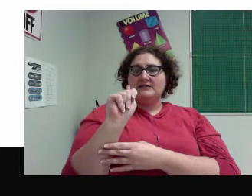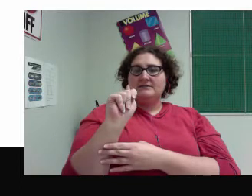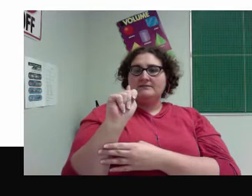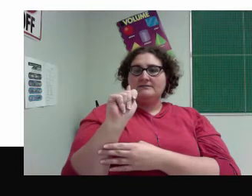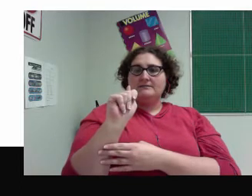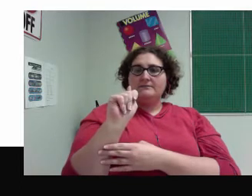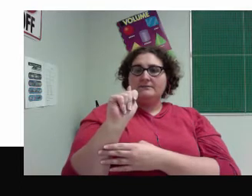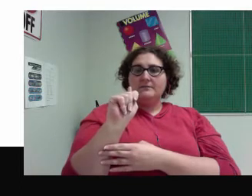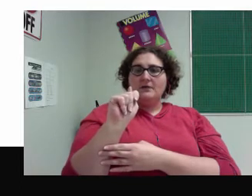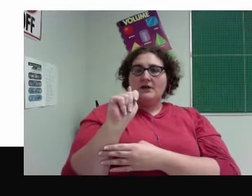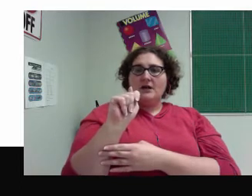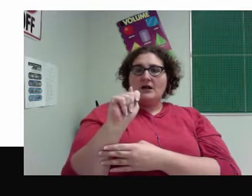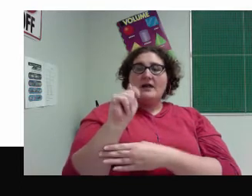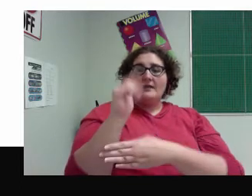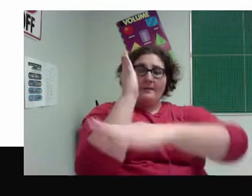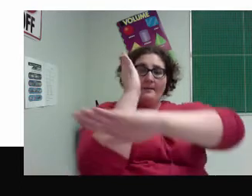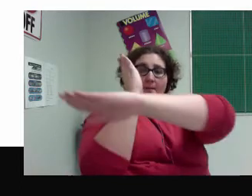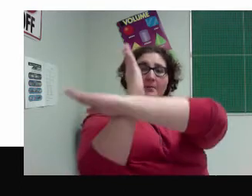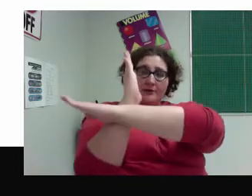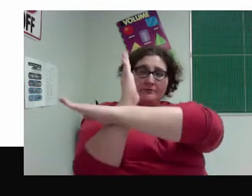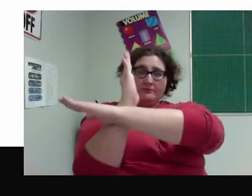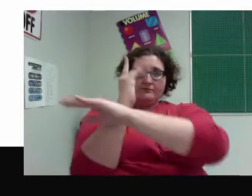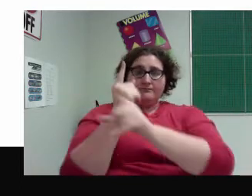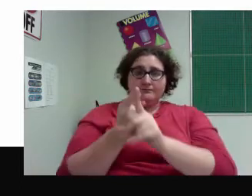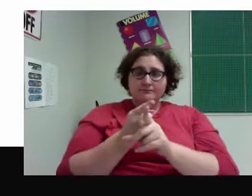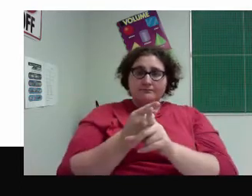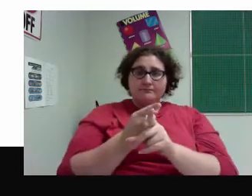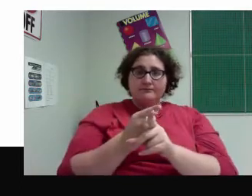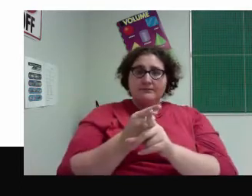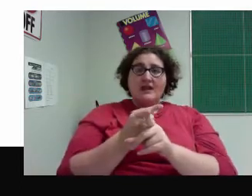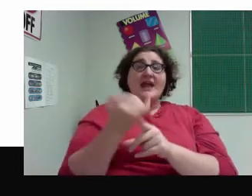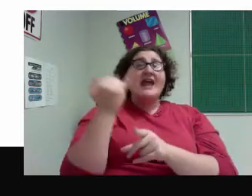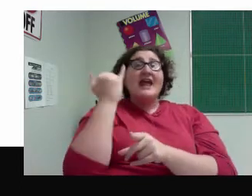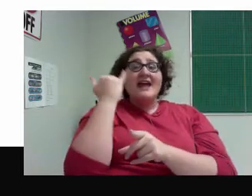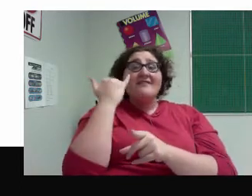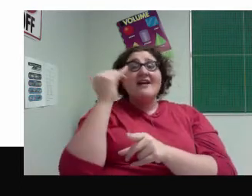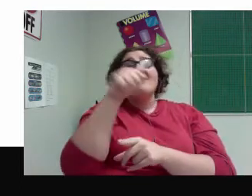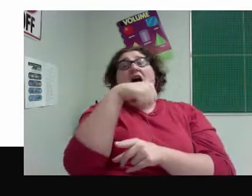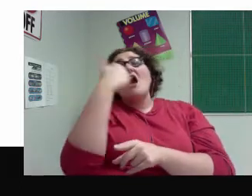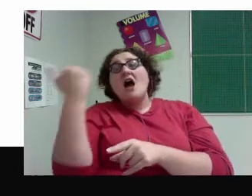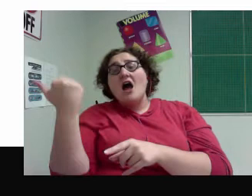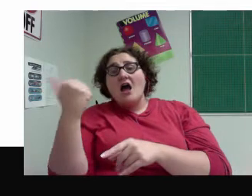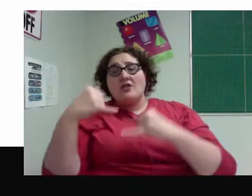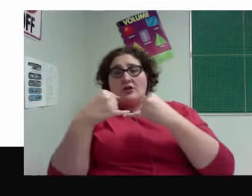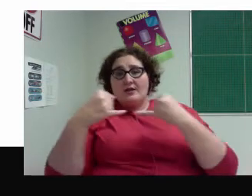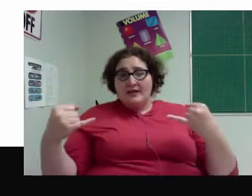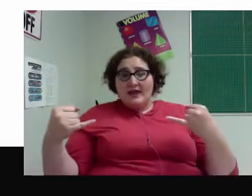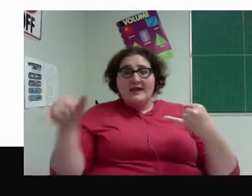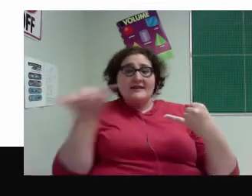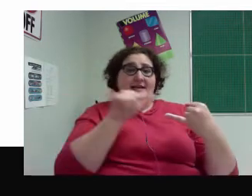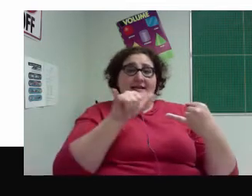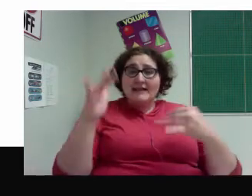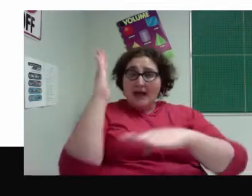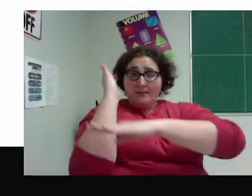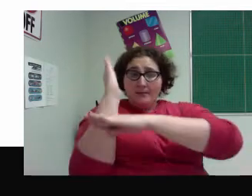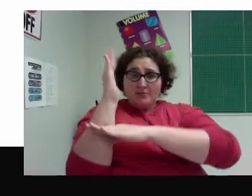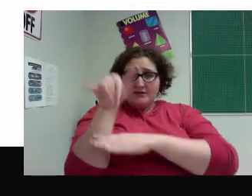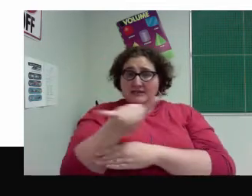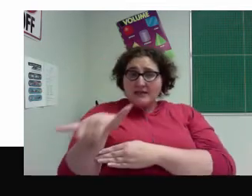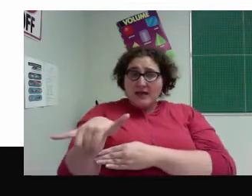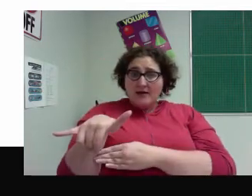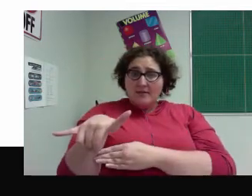M. If I have another line that is also perpendicular to line T,